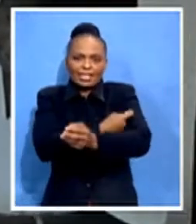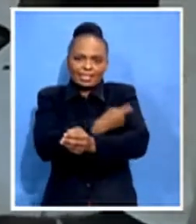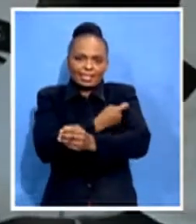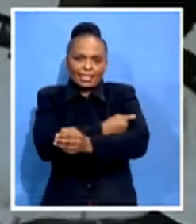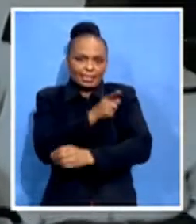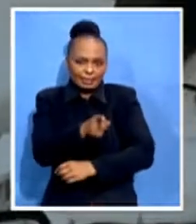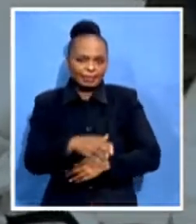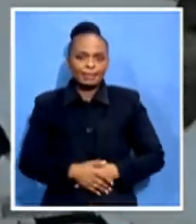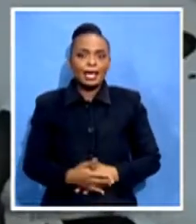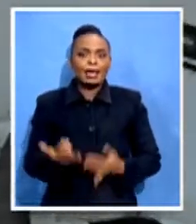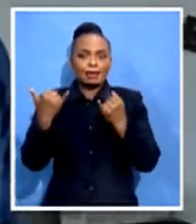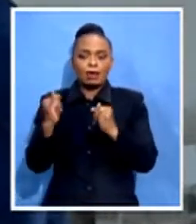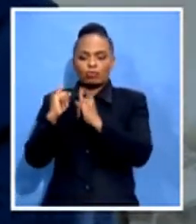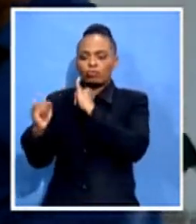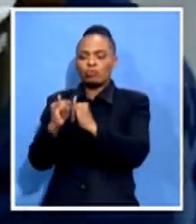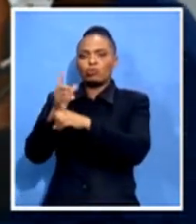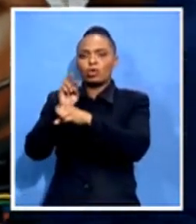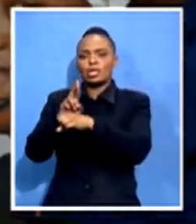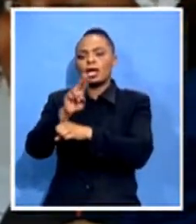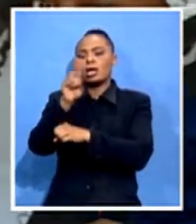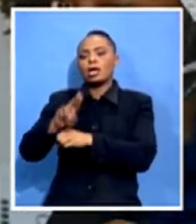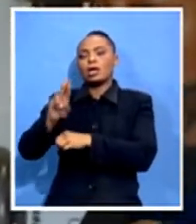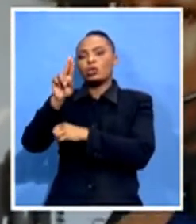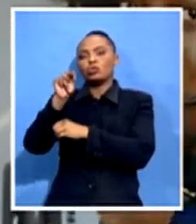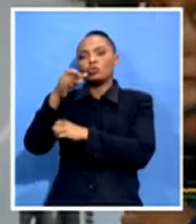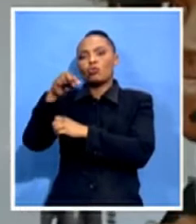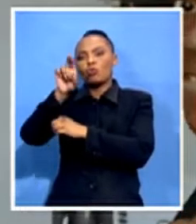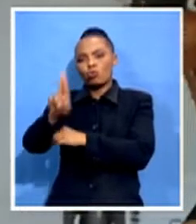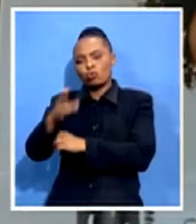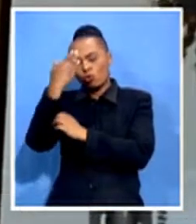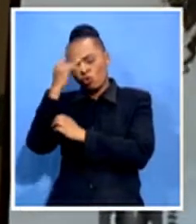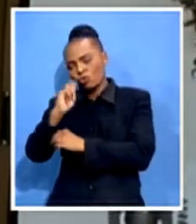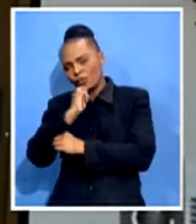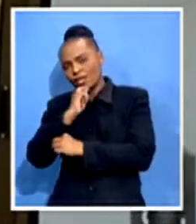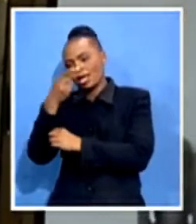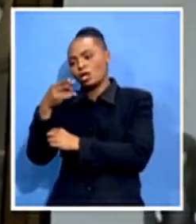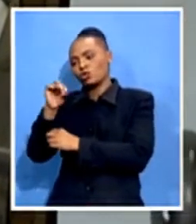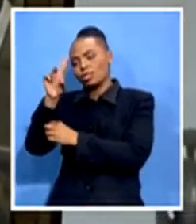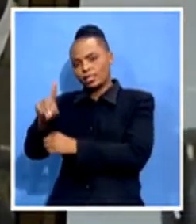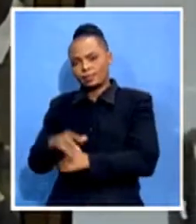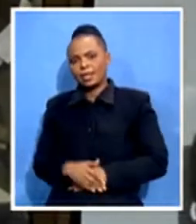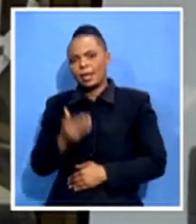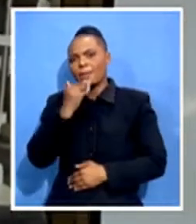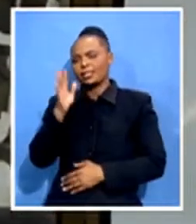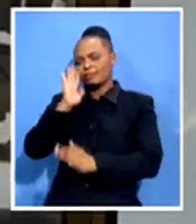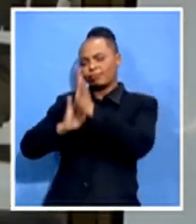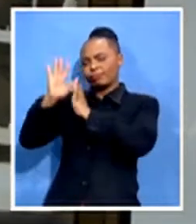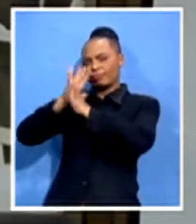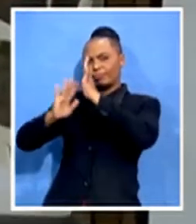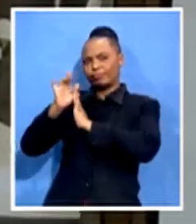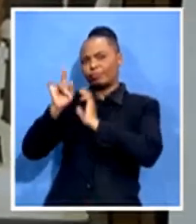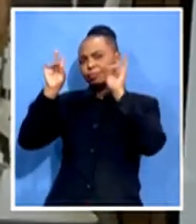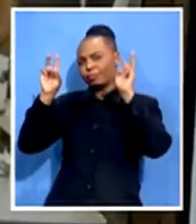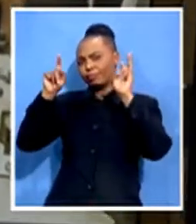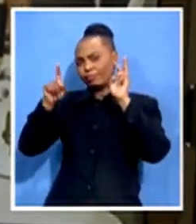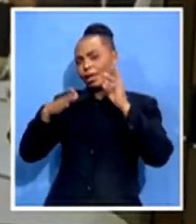A very good morning to you, HOD. Kindly tell us about the health workers. How will